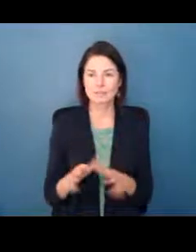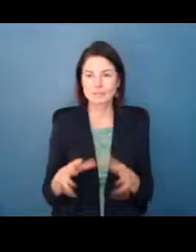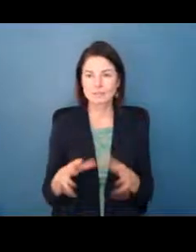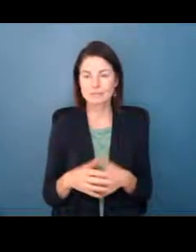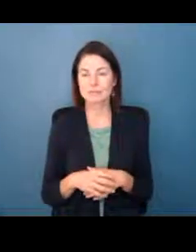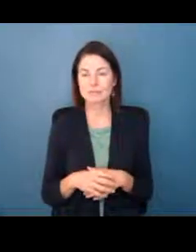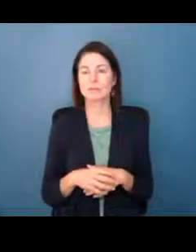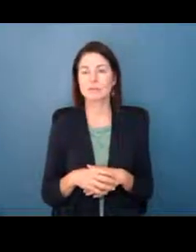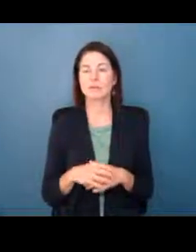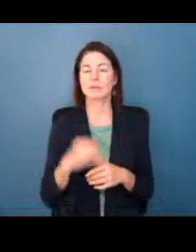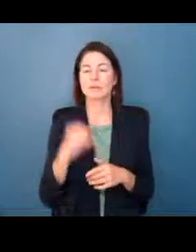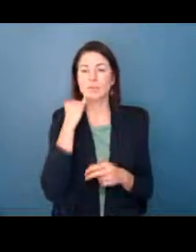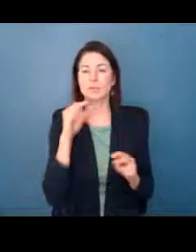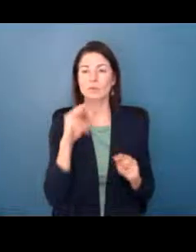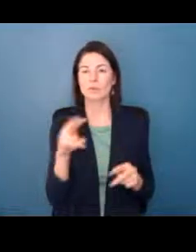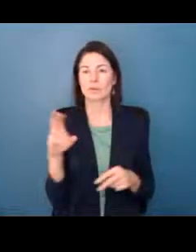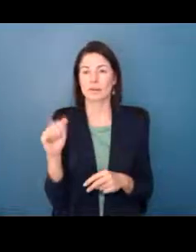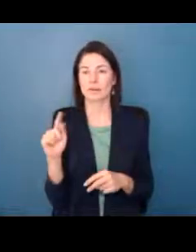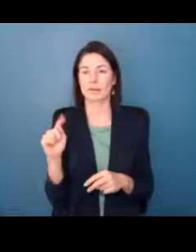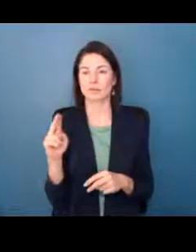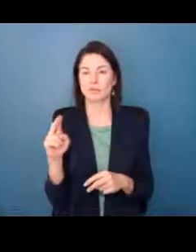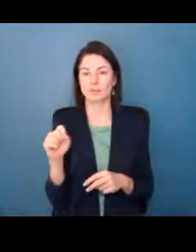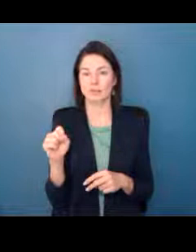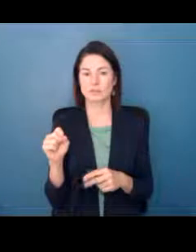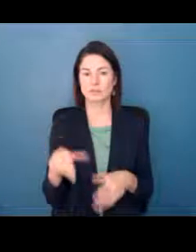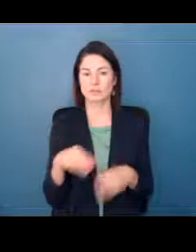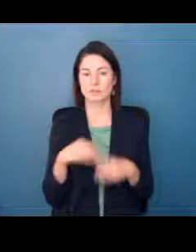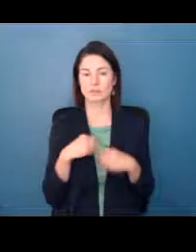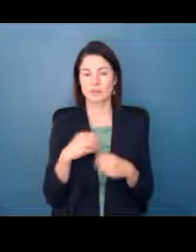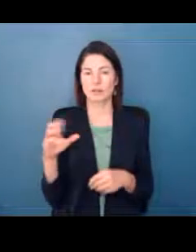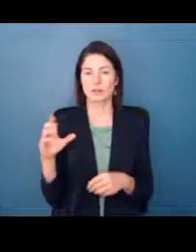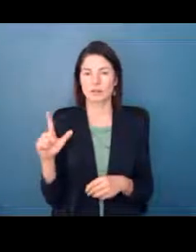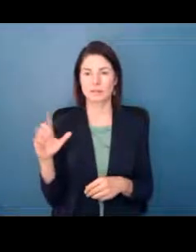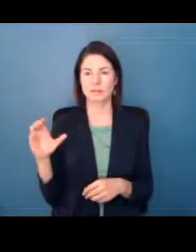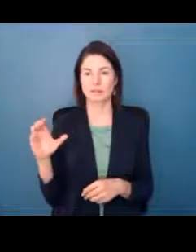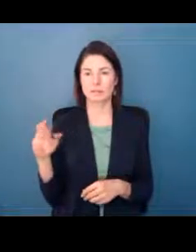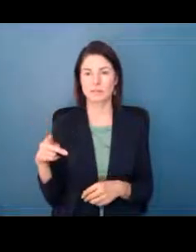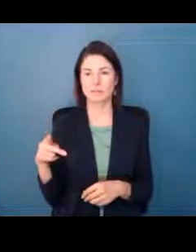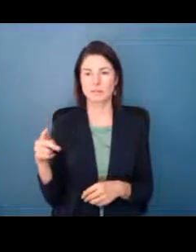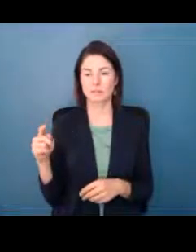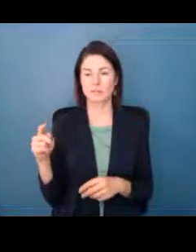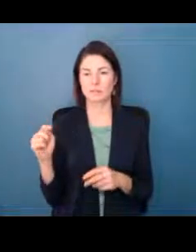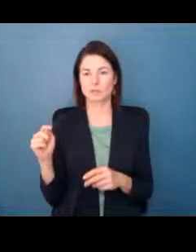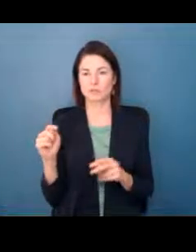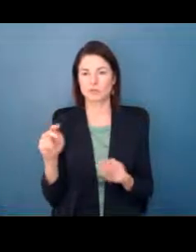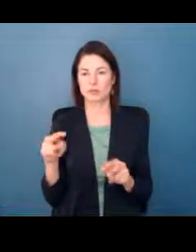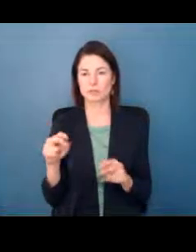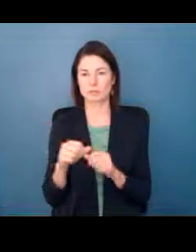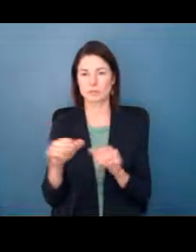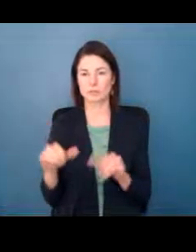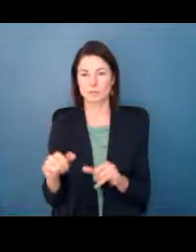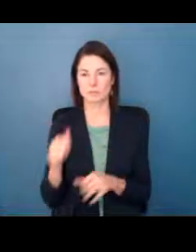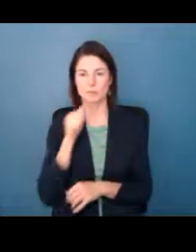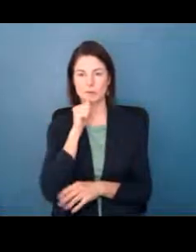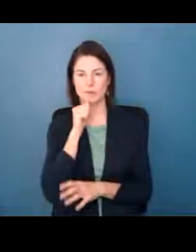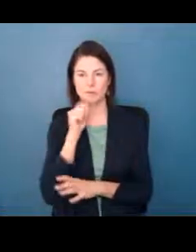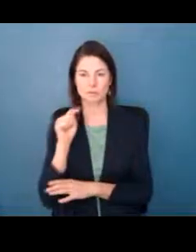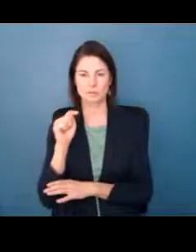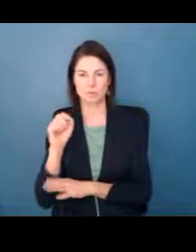that Caltrans has adopted the LCP tracker system, which is a private tracking tool as well. So that's